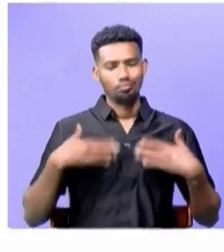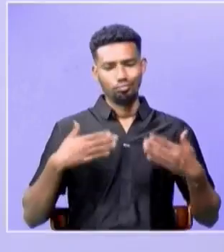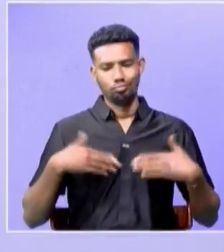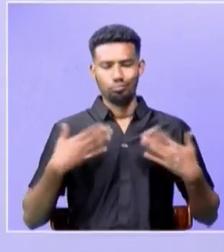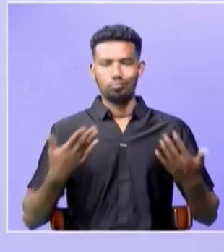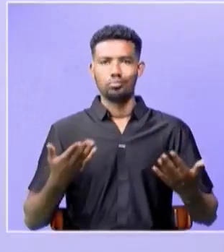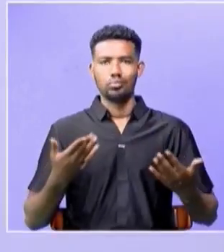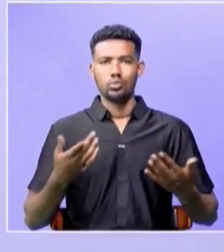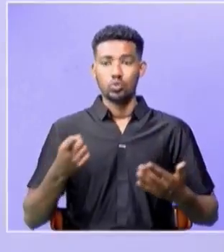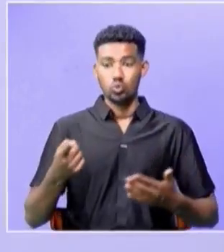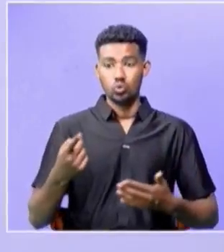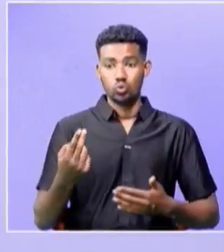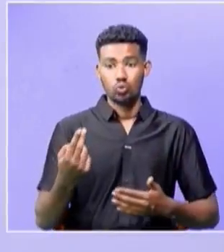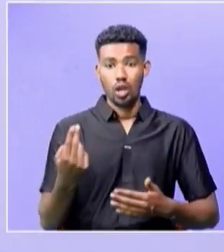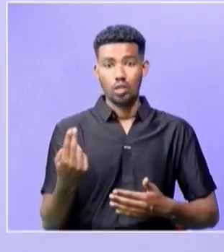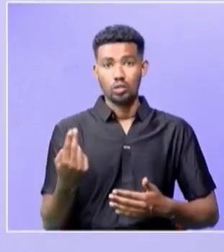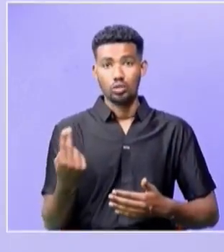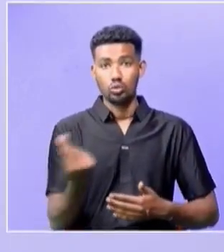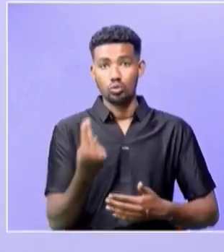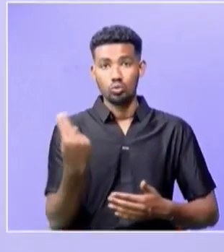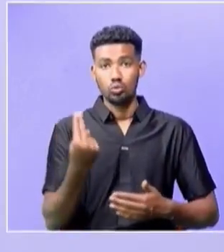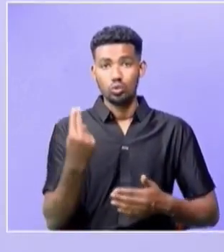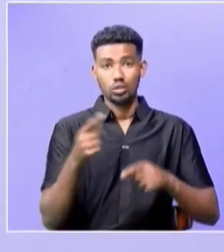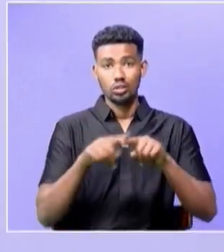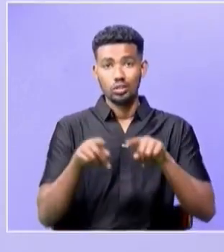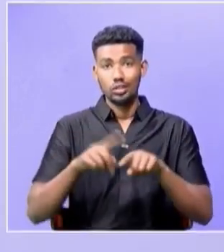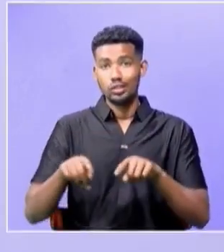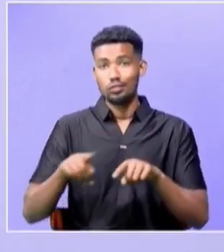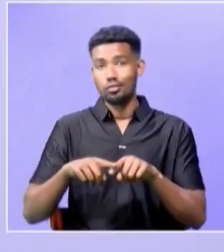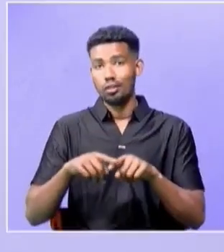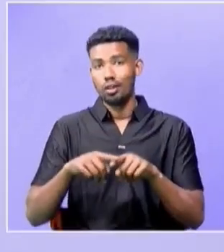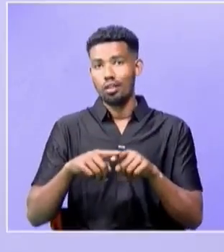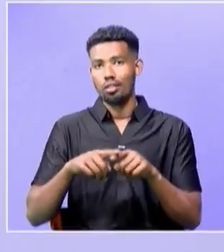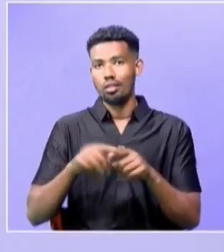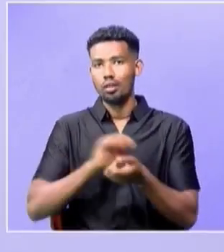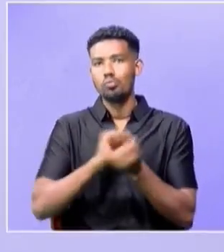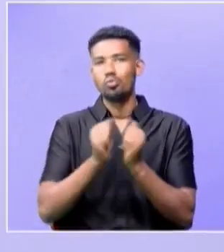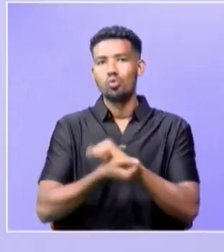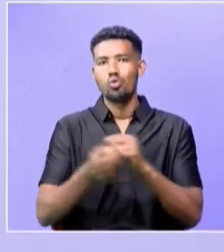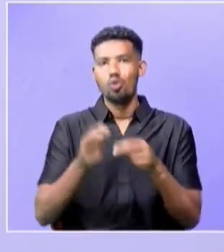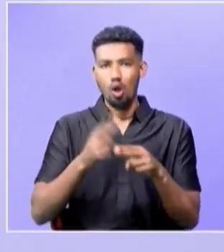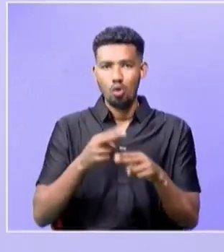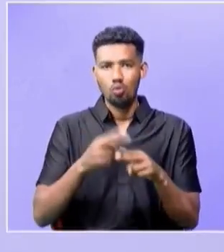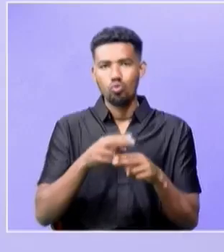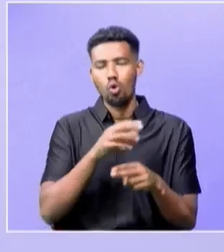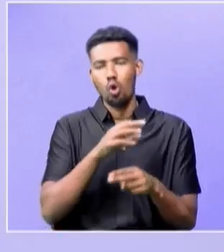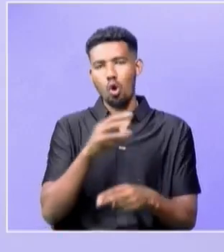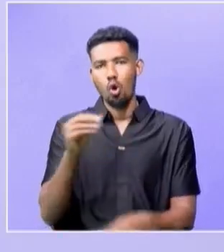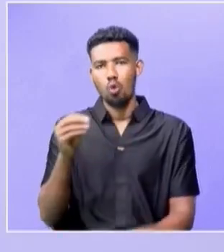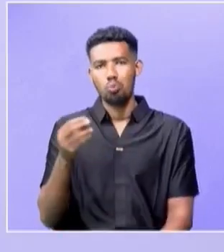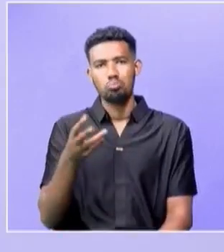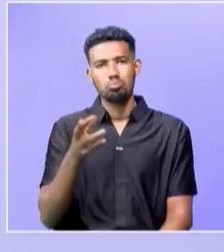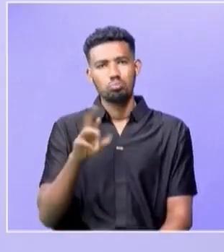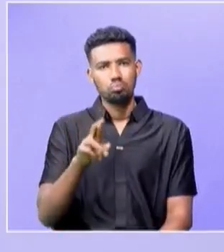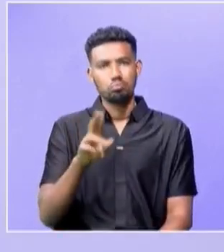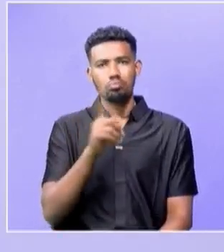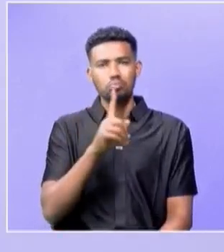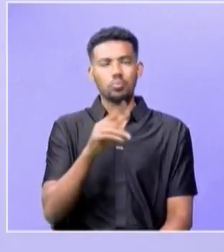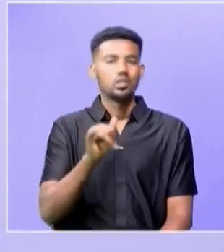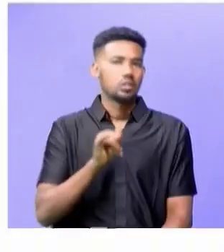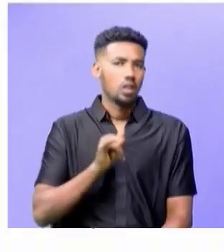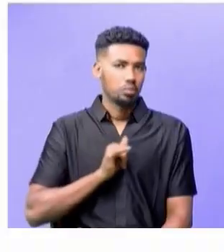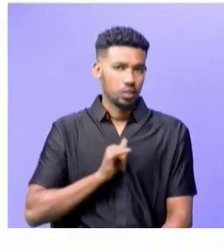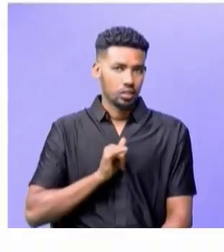We can use different pronoun or subject, different pronoun and subject by